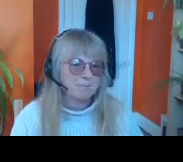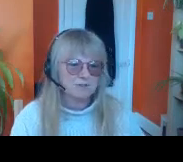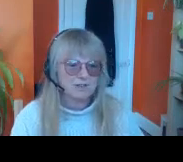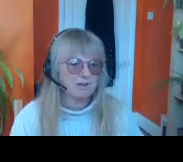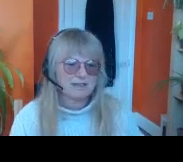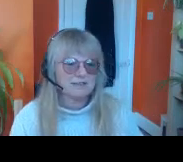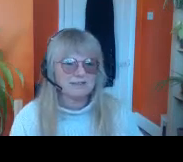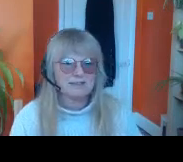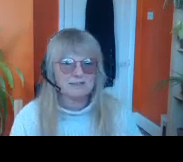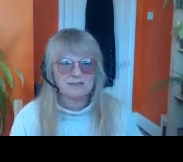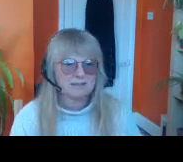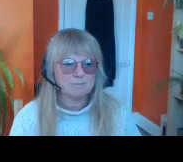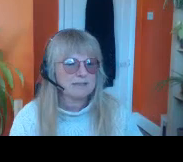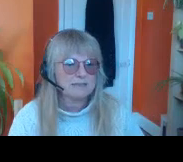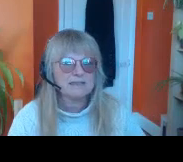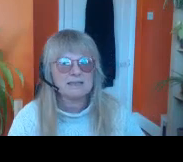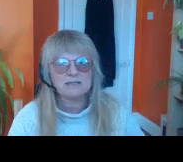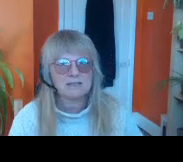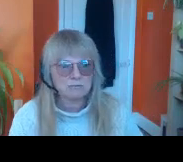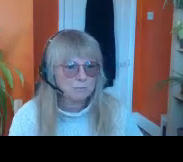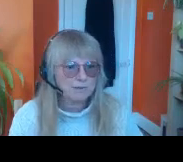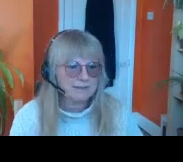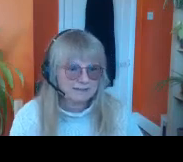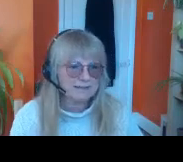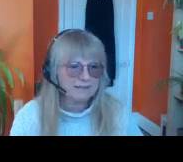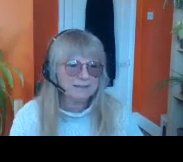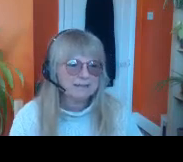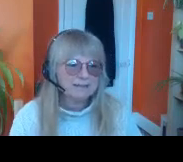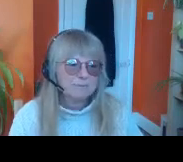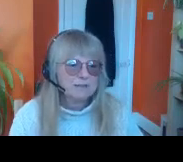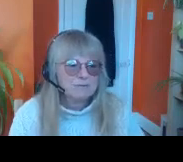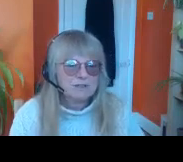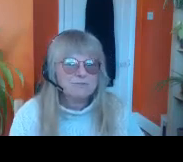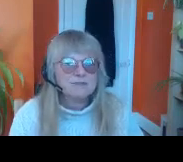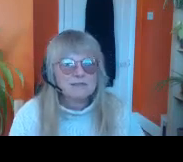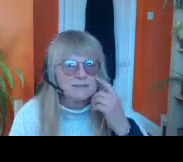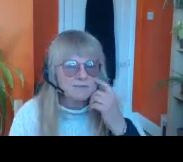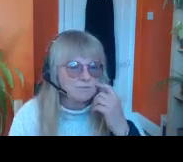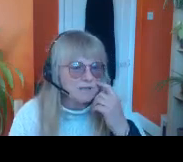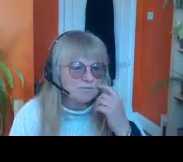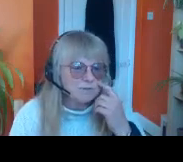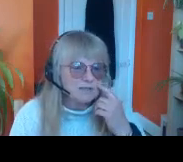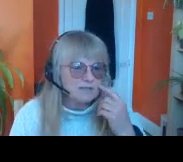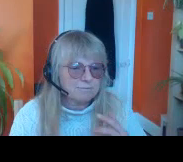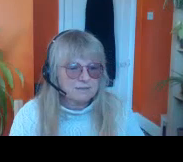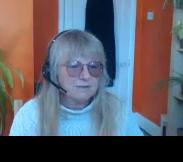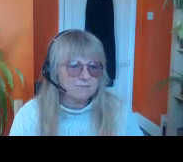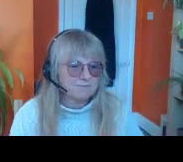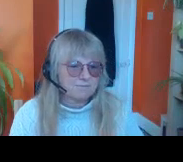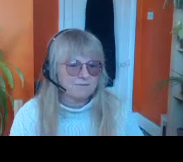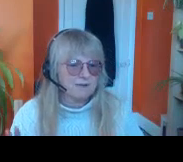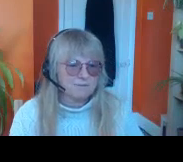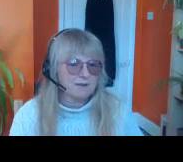to them, to their identity, to their disability, to their group identity, because there are differences even within